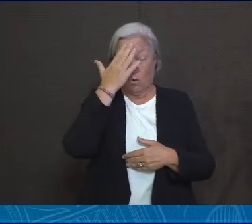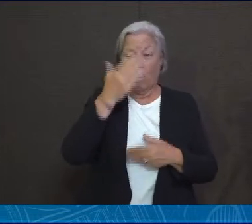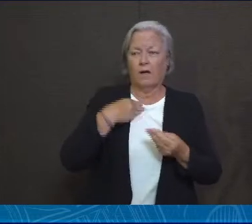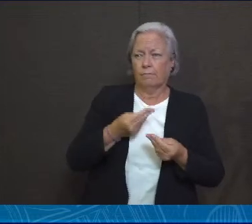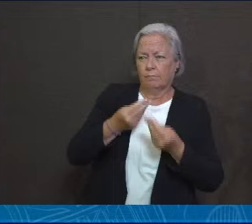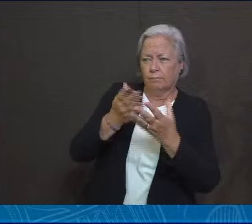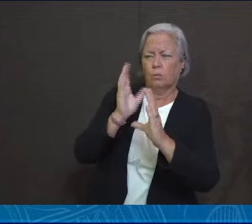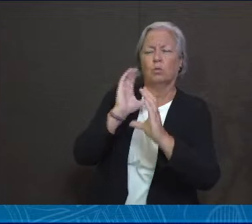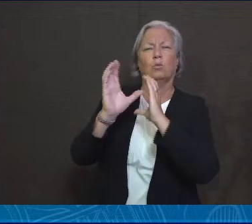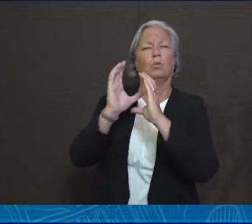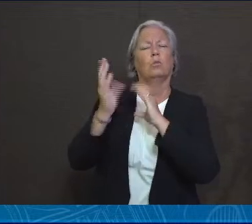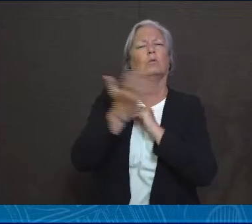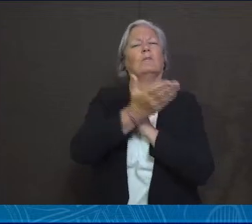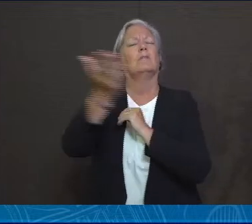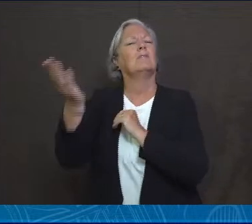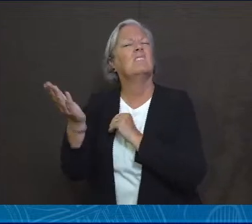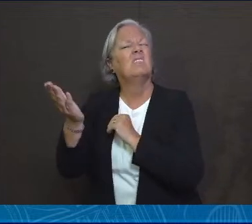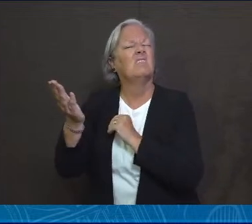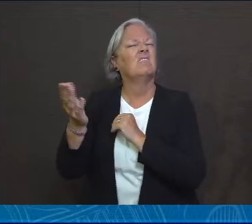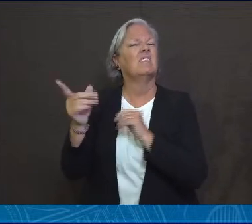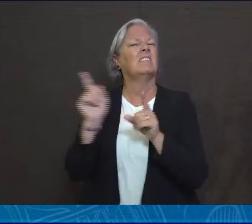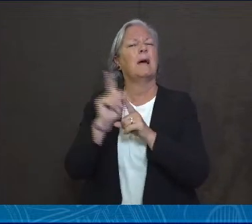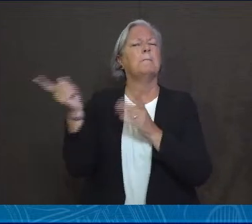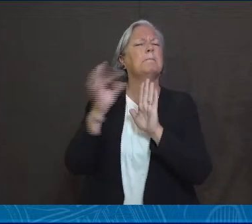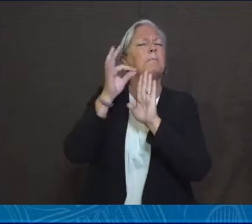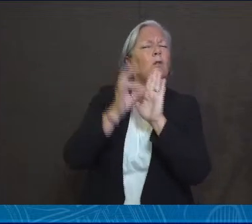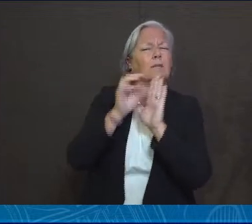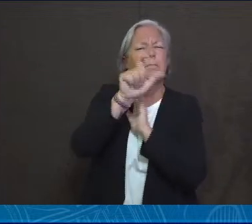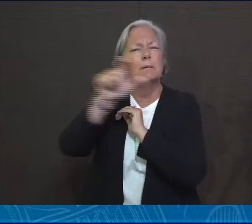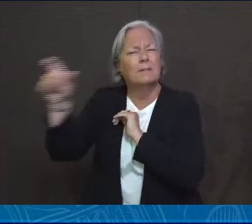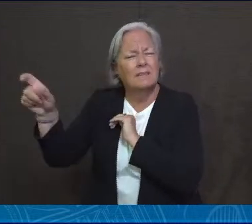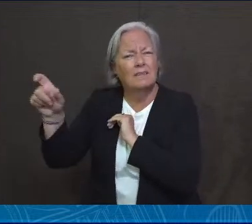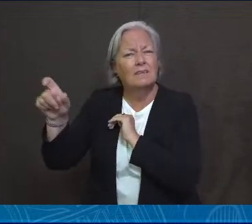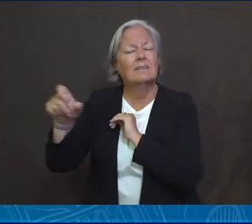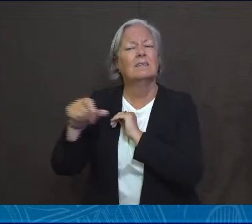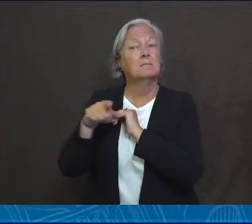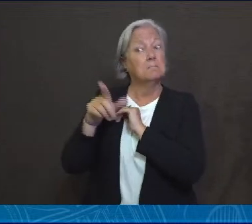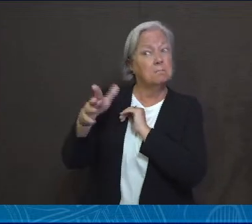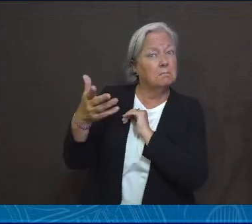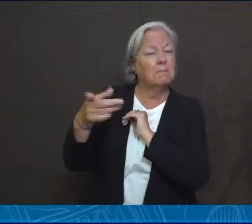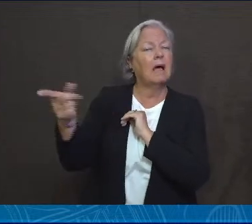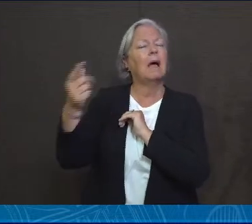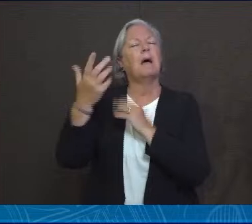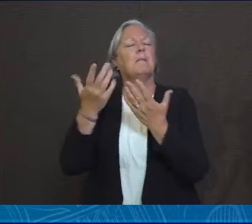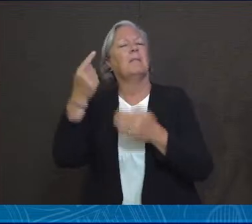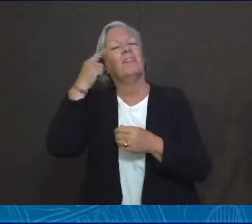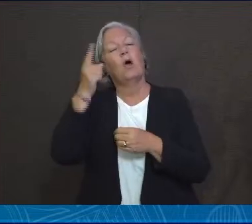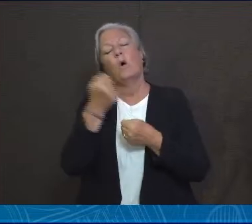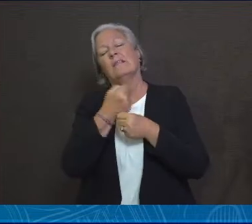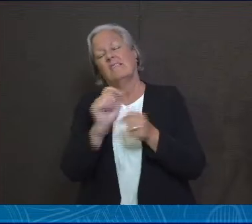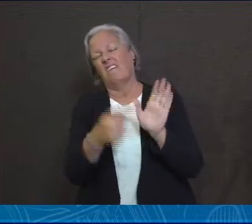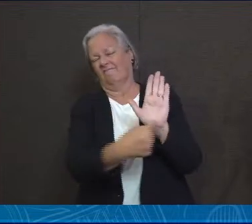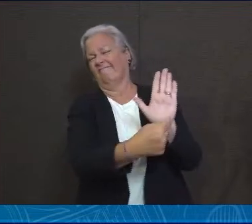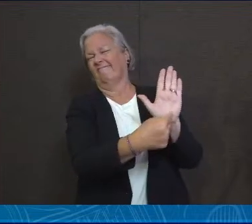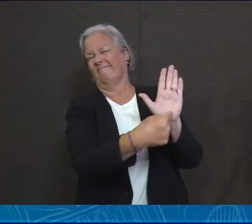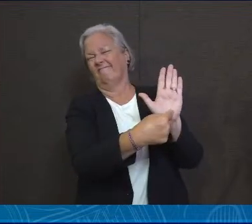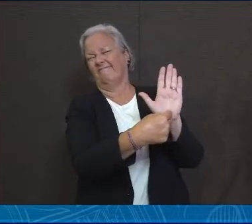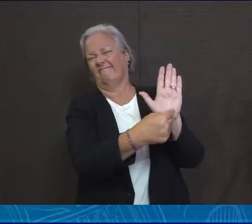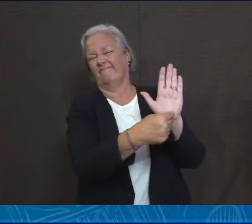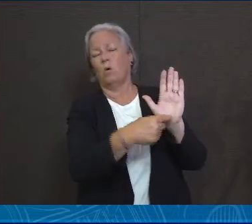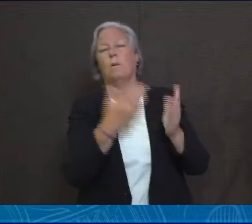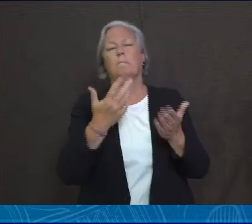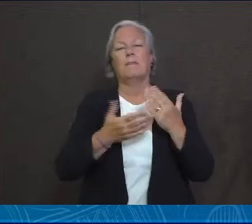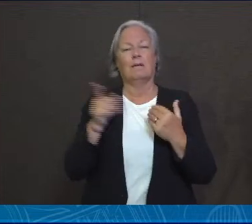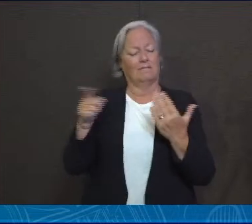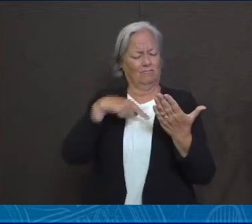who might just want to fall back on what they know, what's already experienced? And they'll say, well, this is the safe answer. Maybe your data aren't certain enough.